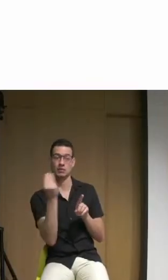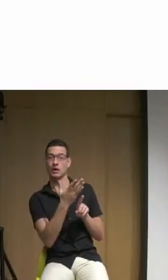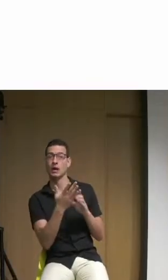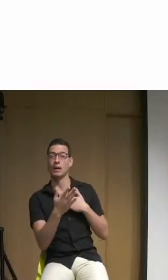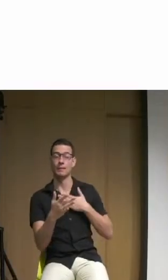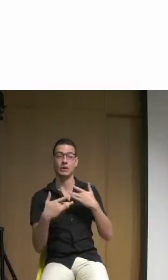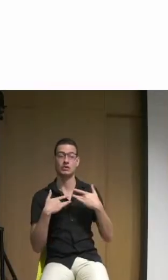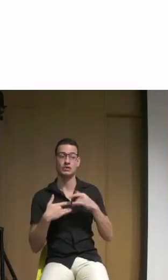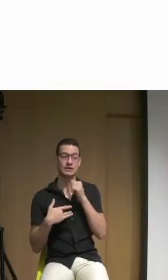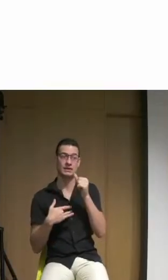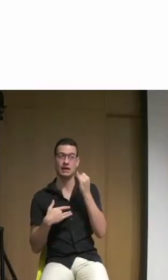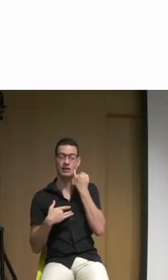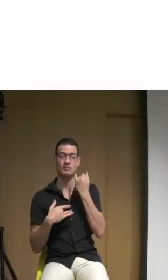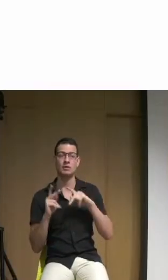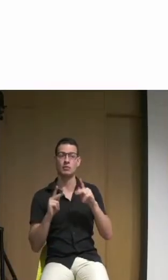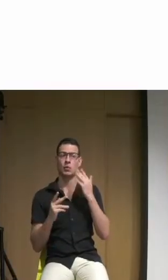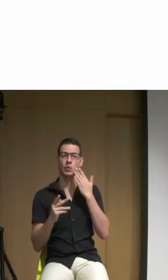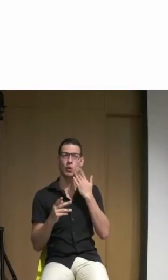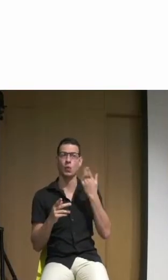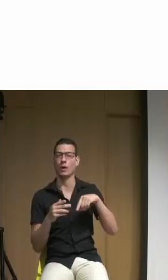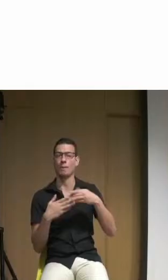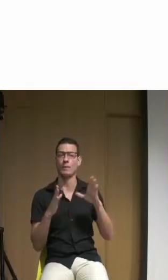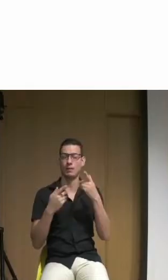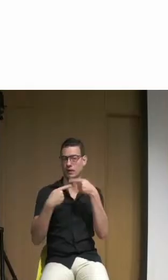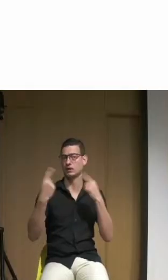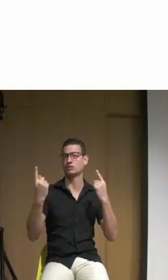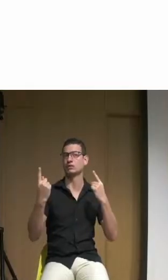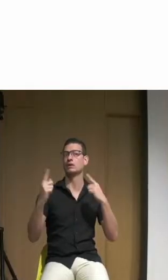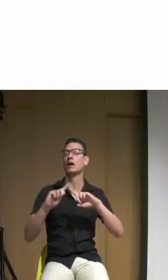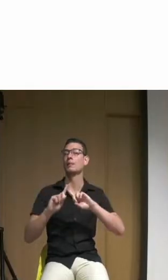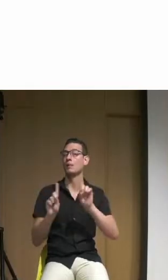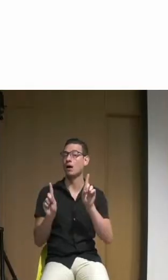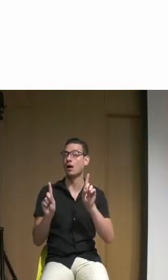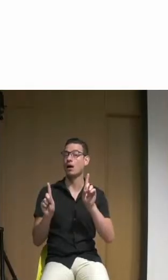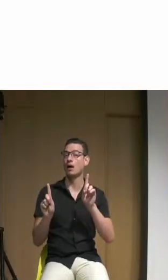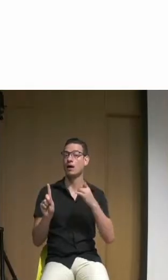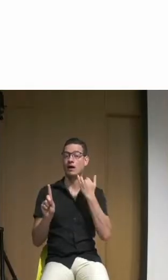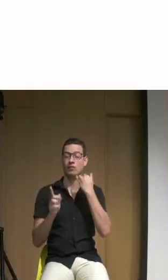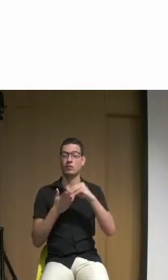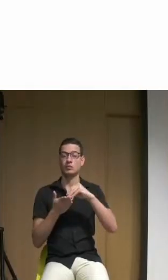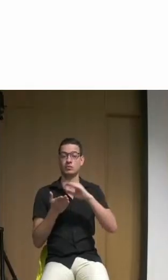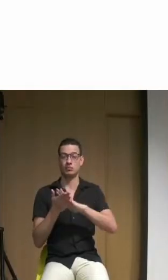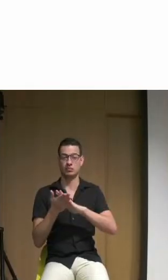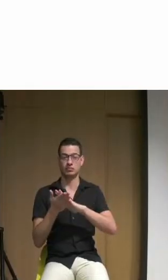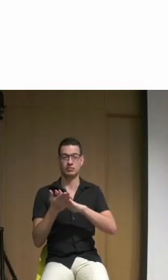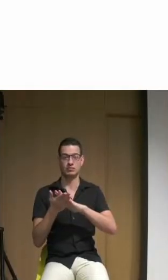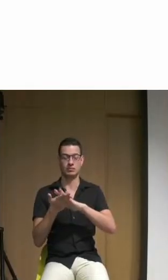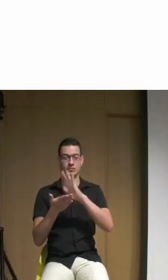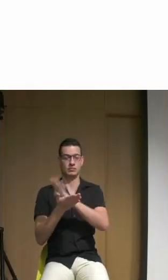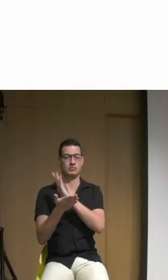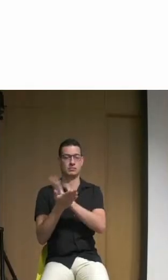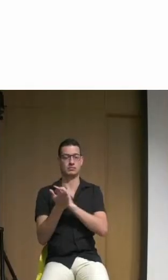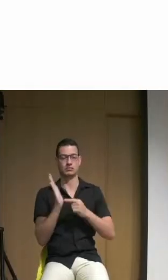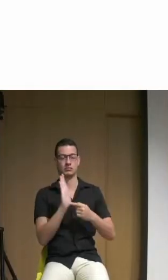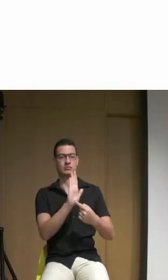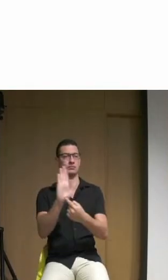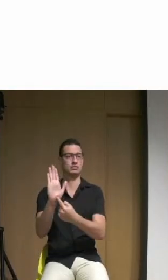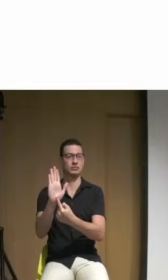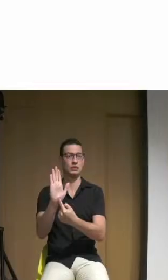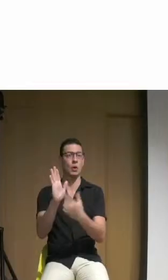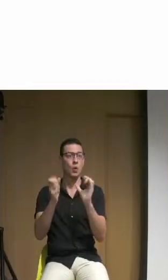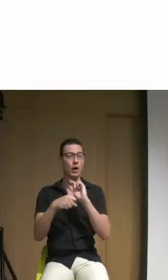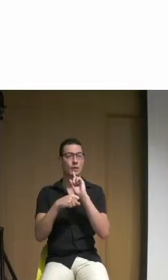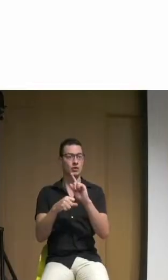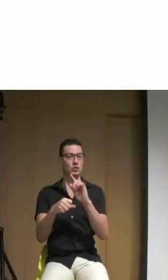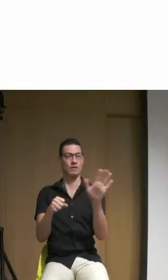is not whether or not people know that we publicly disagree. It's simply a matter that when you put something on paper and it's in the record, you want to